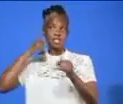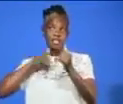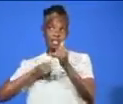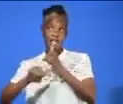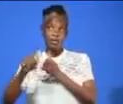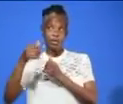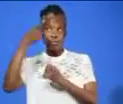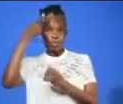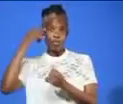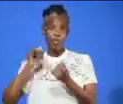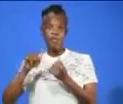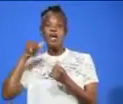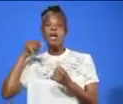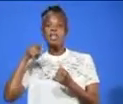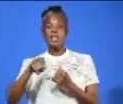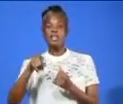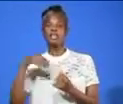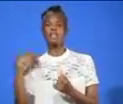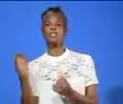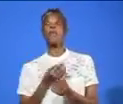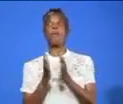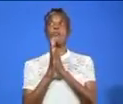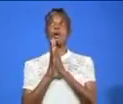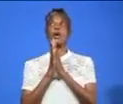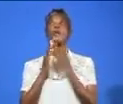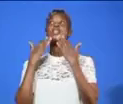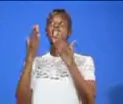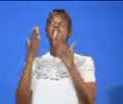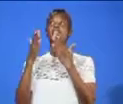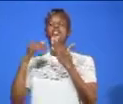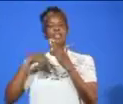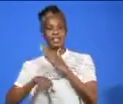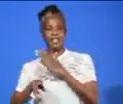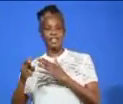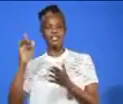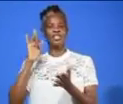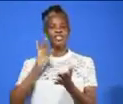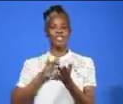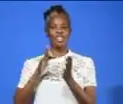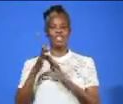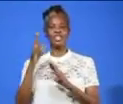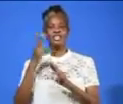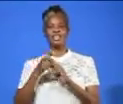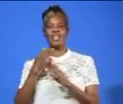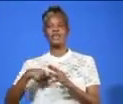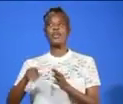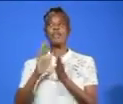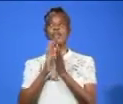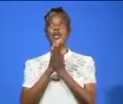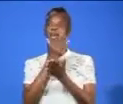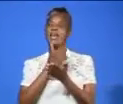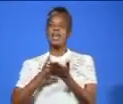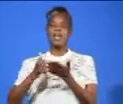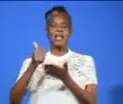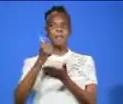our prayer with thanksgiving. In Jesus' name we pray. Amen and